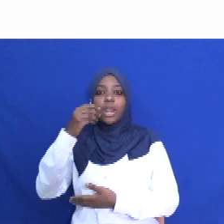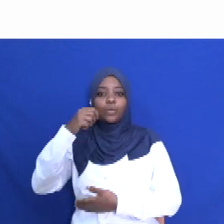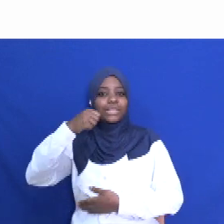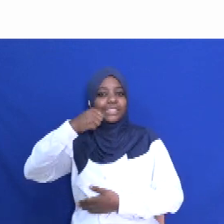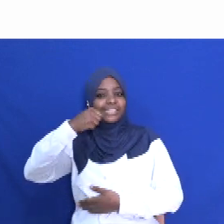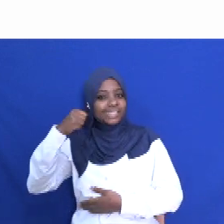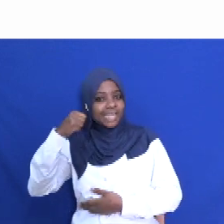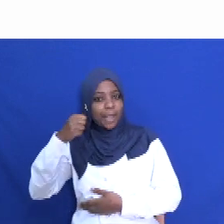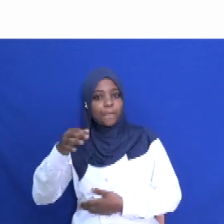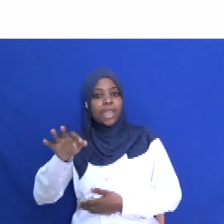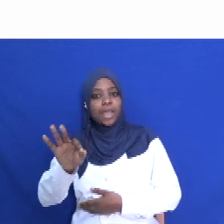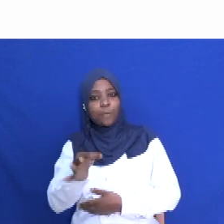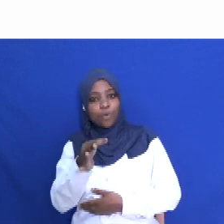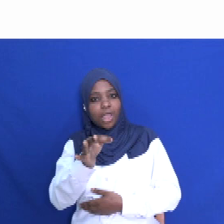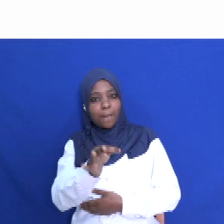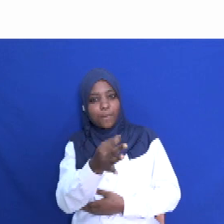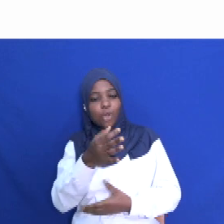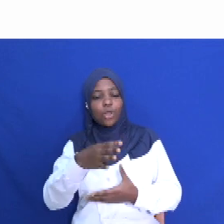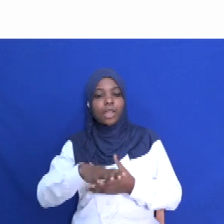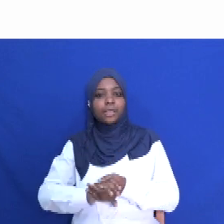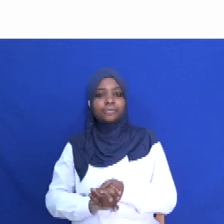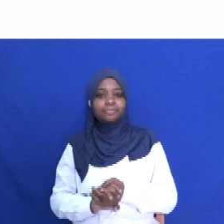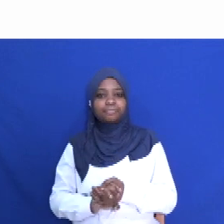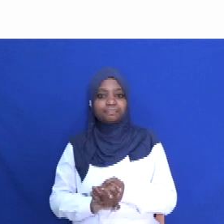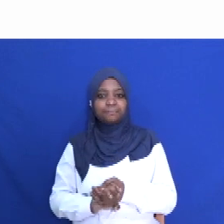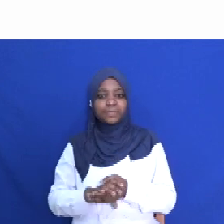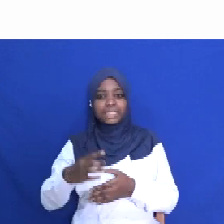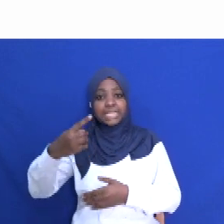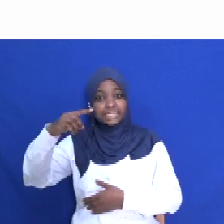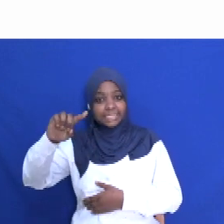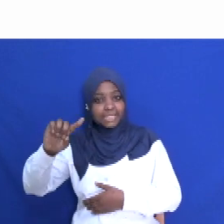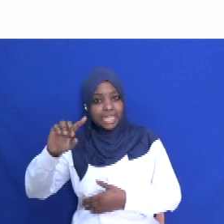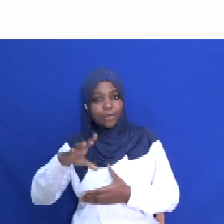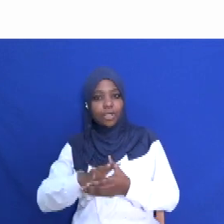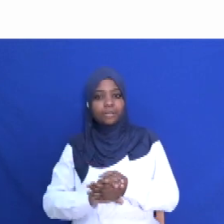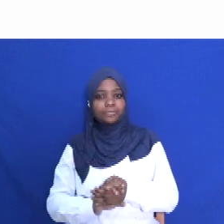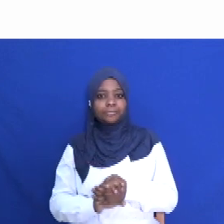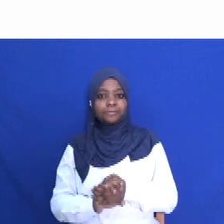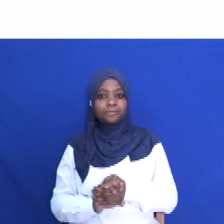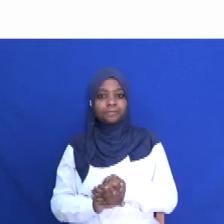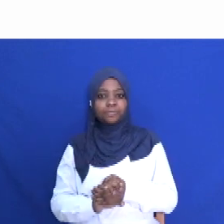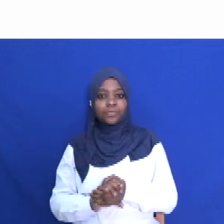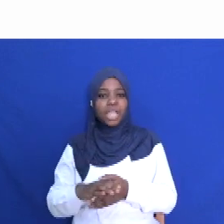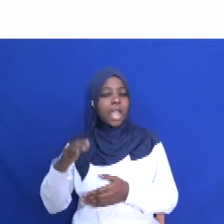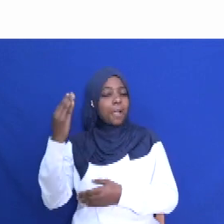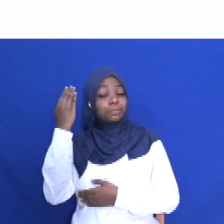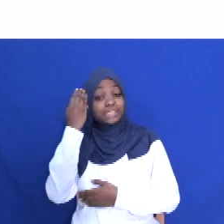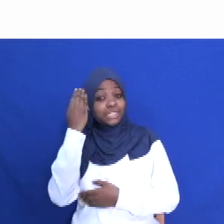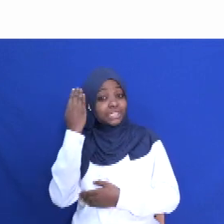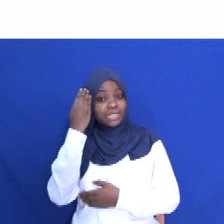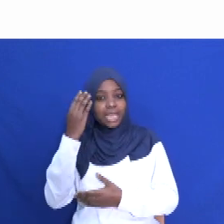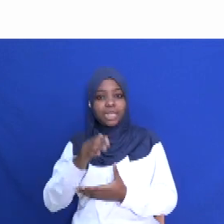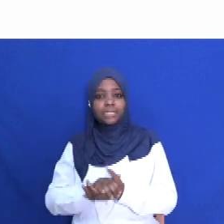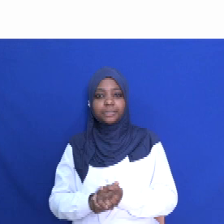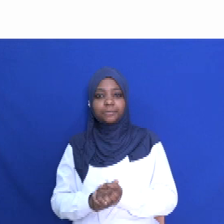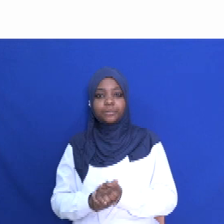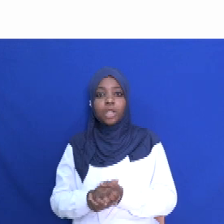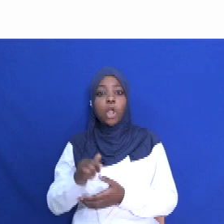Okay? Don't worry. I have another example here of omnivorous.